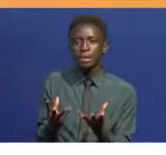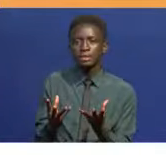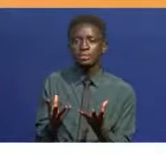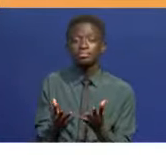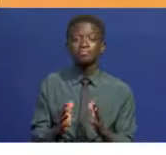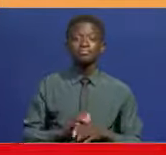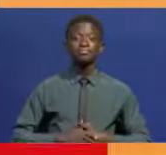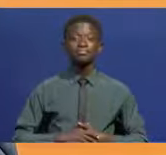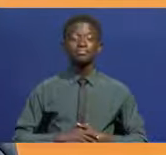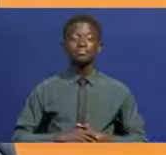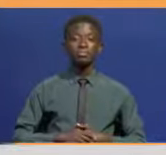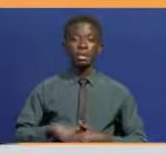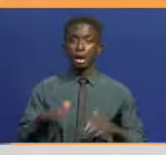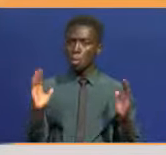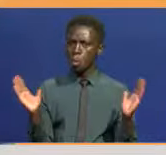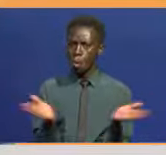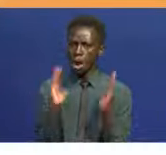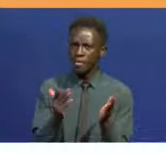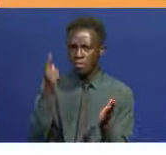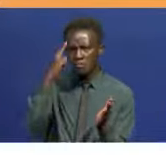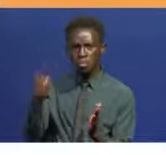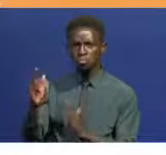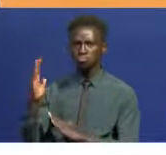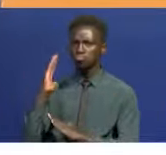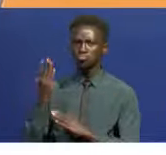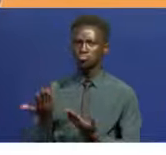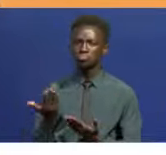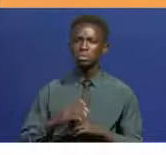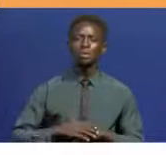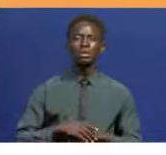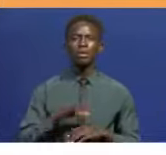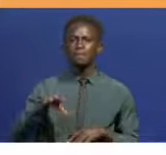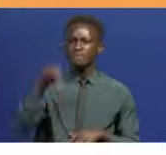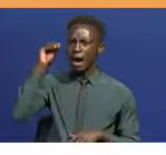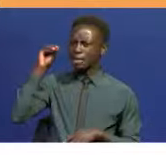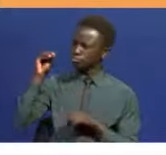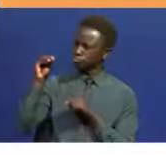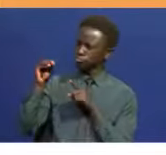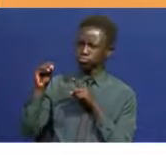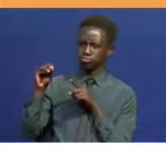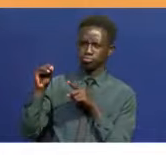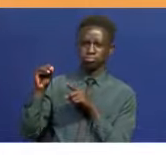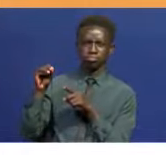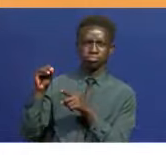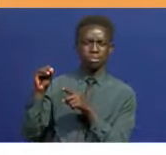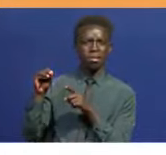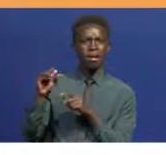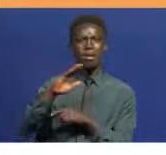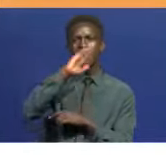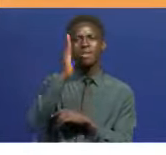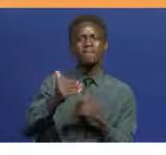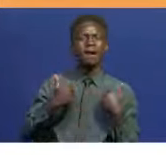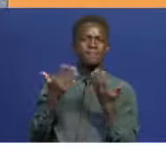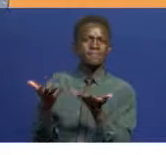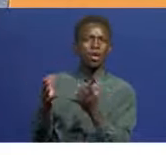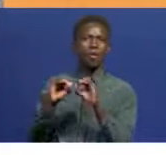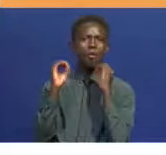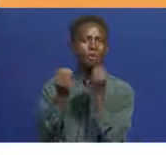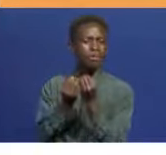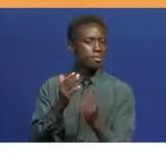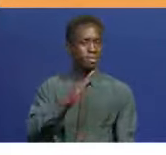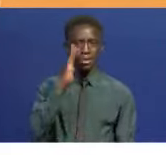to issues of welfare mm-hmm. of the guards, mm-hmm. you'll find it doesn't exist in most of these organizations. Mm-hmm. Guards